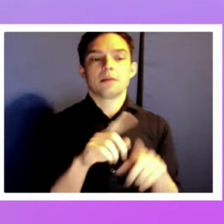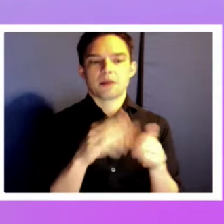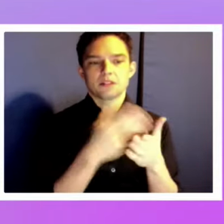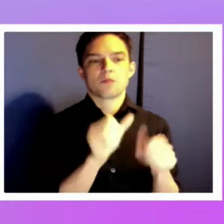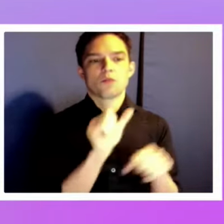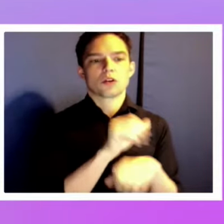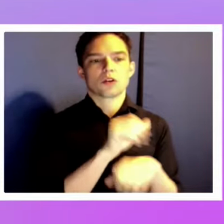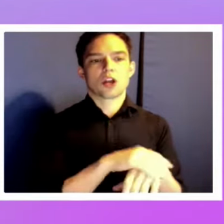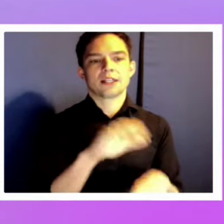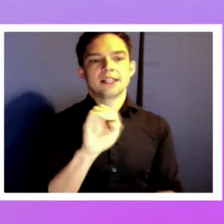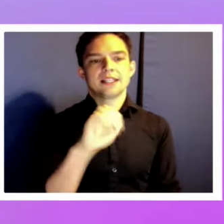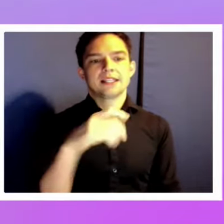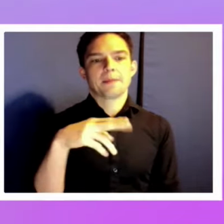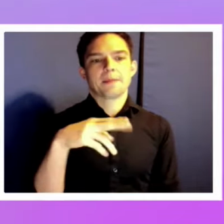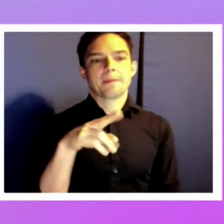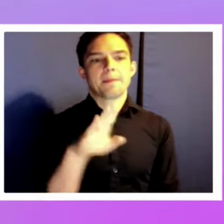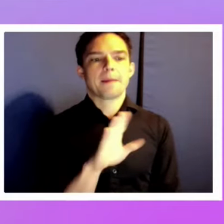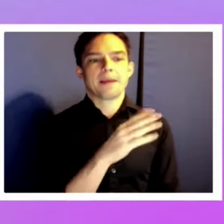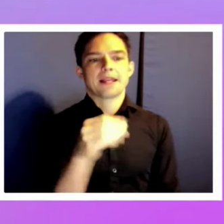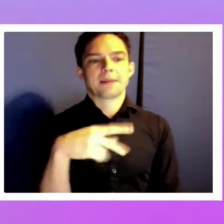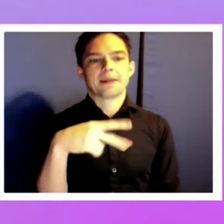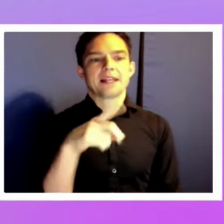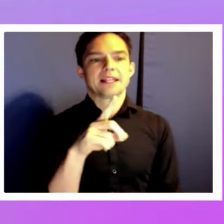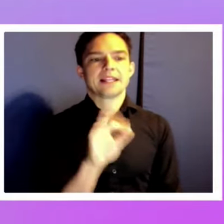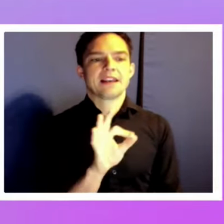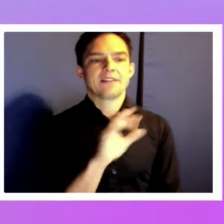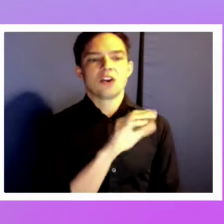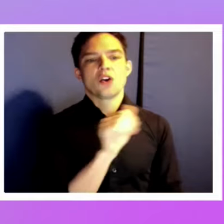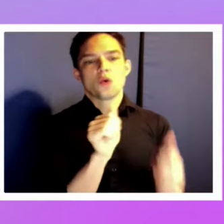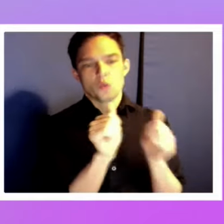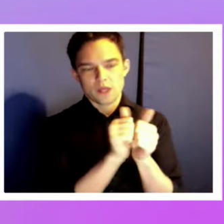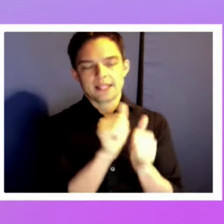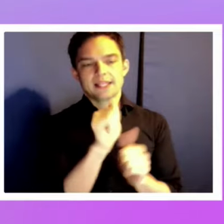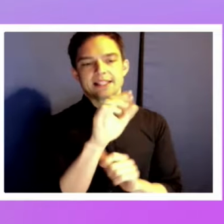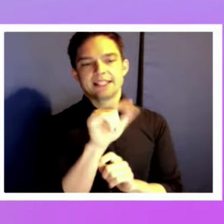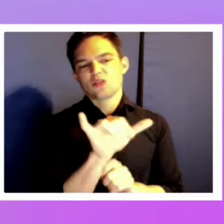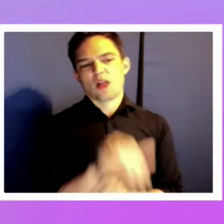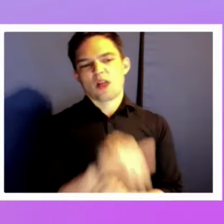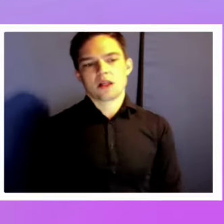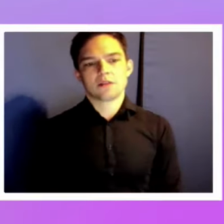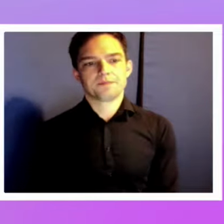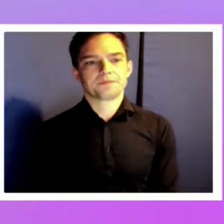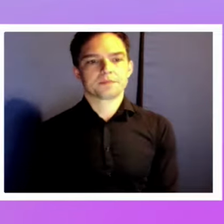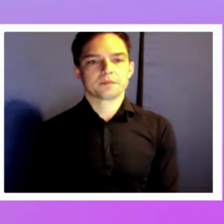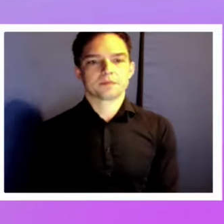EPUB and on PDF with ACT as well.